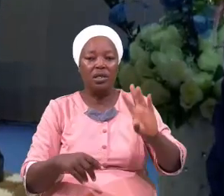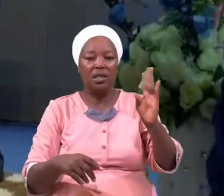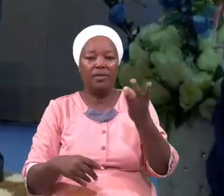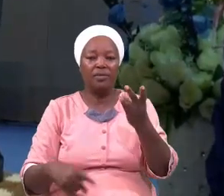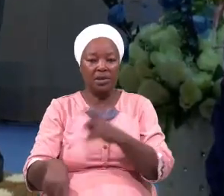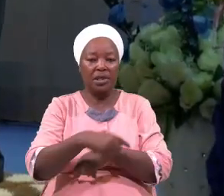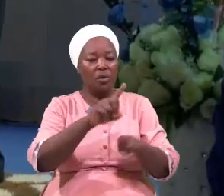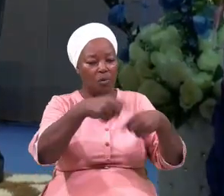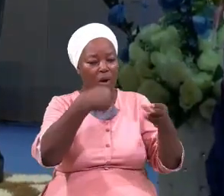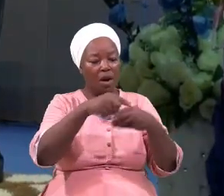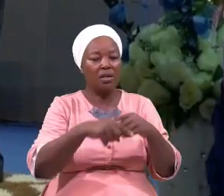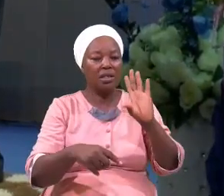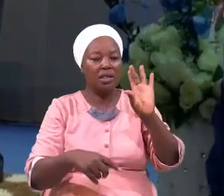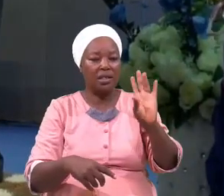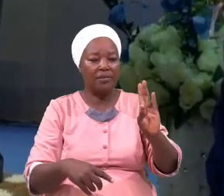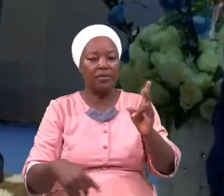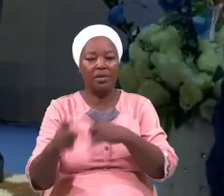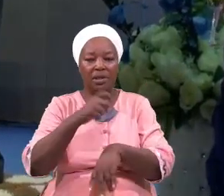around 7 times.